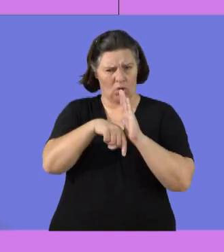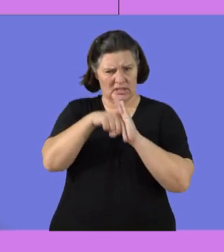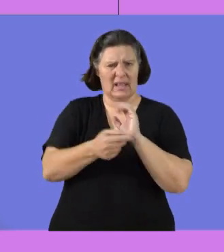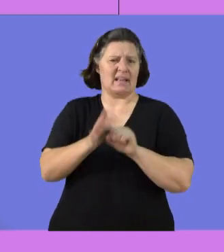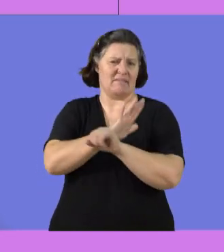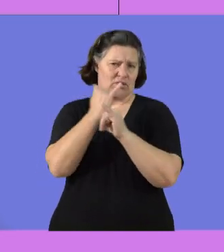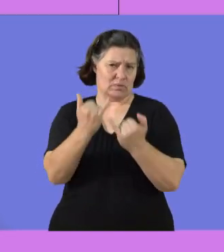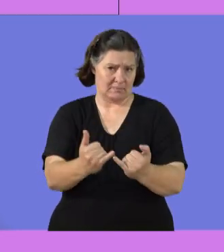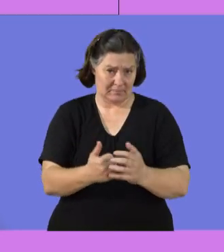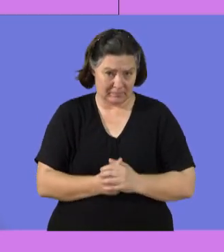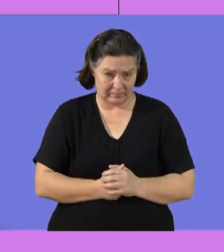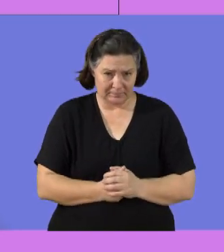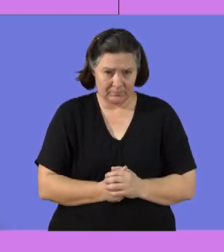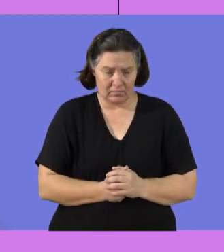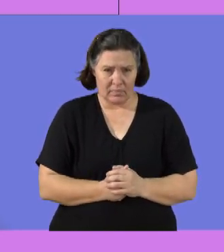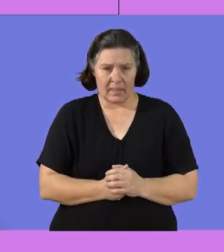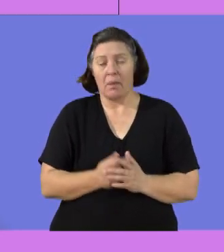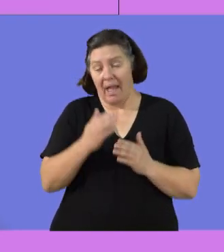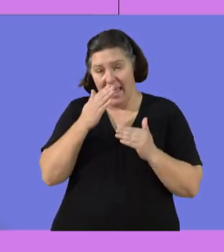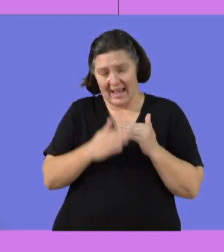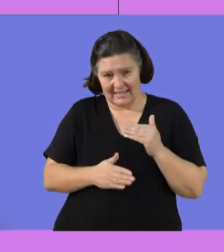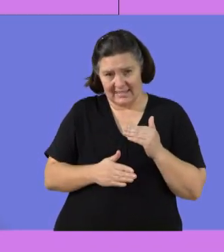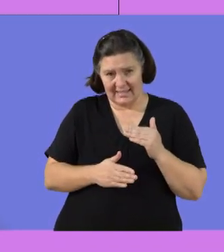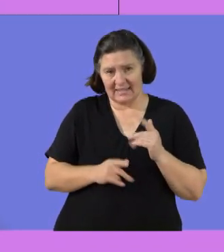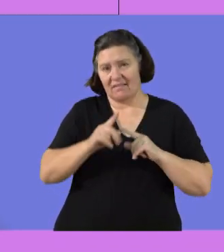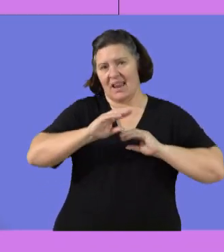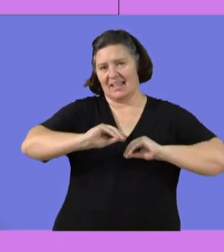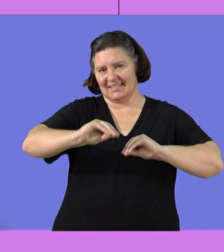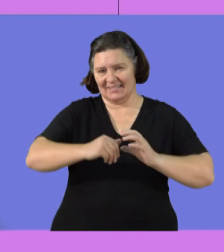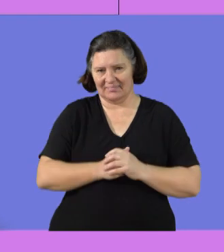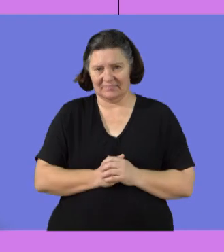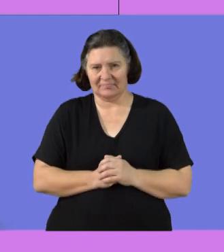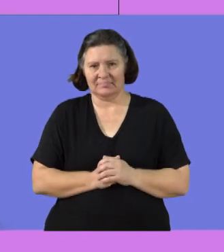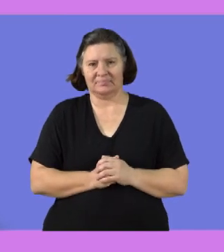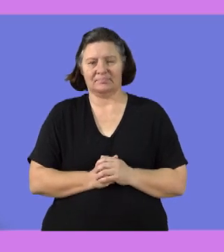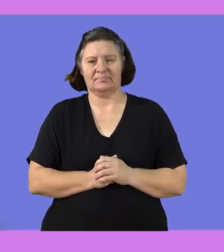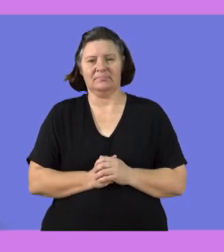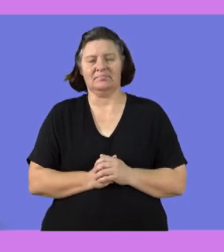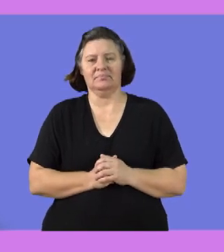will be covering by the end of the lesson.